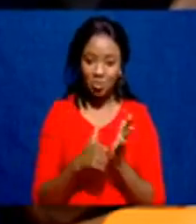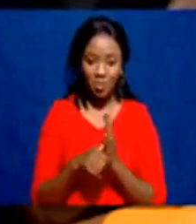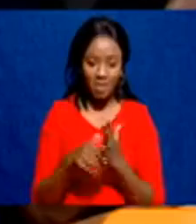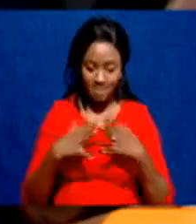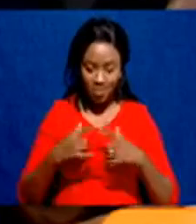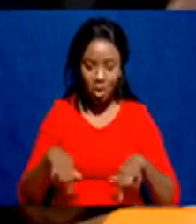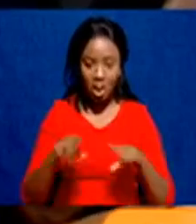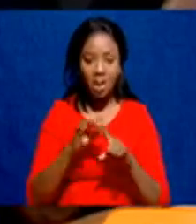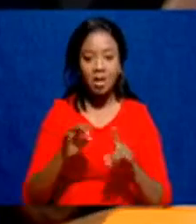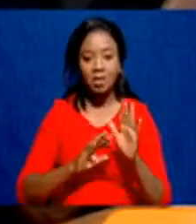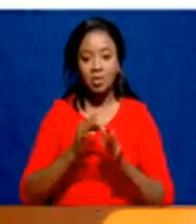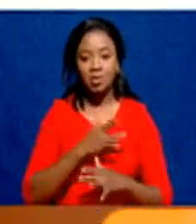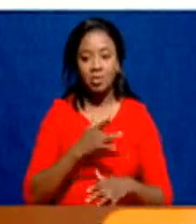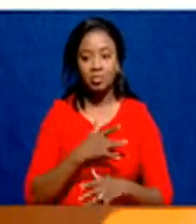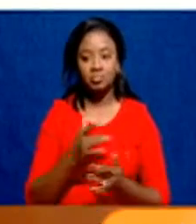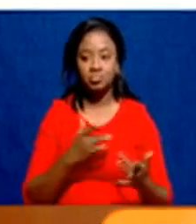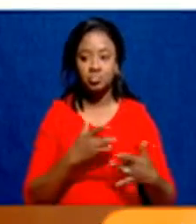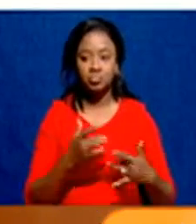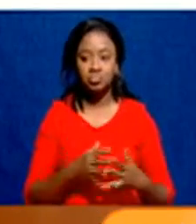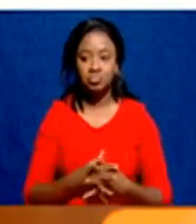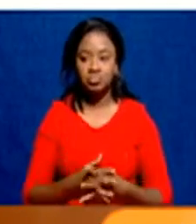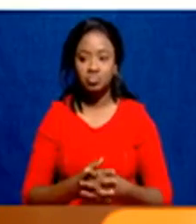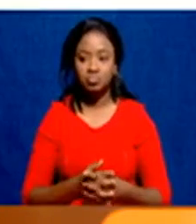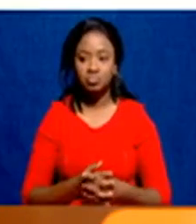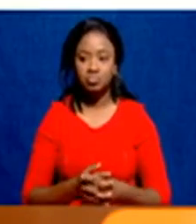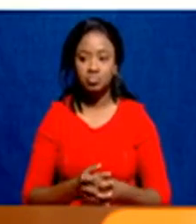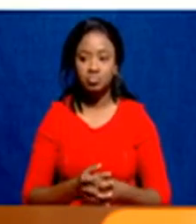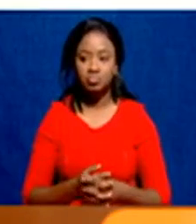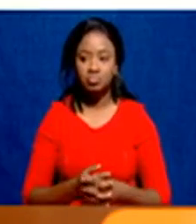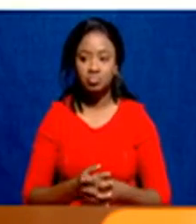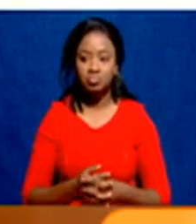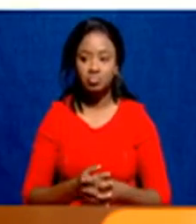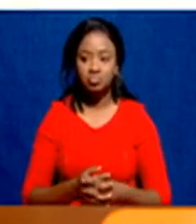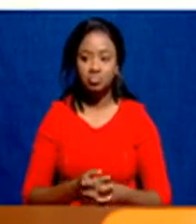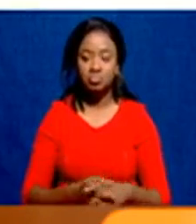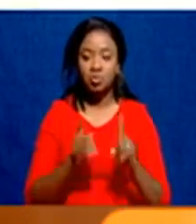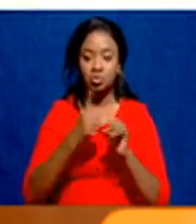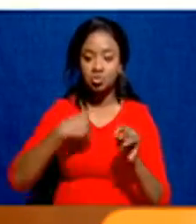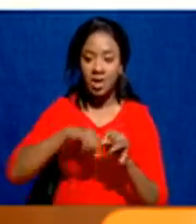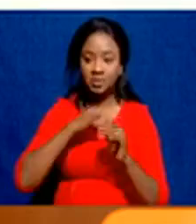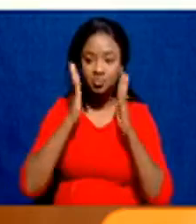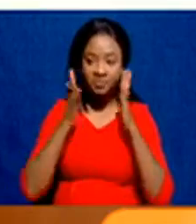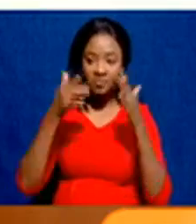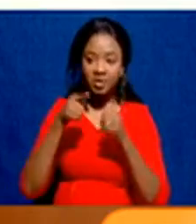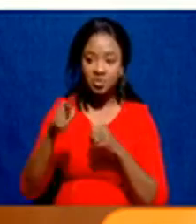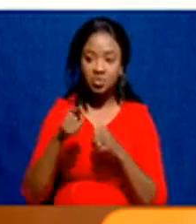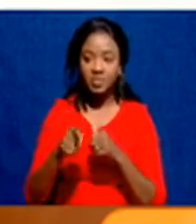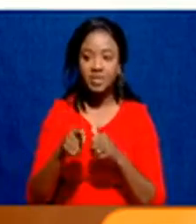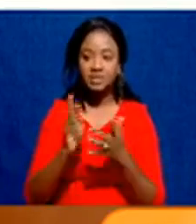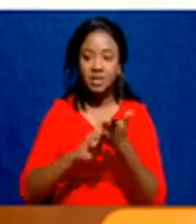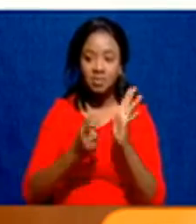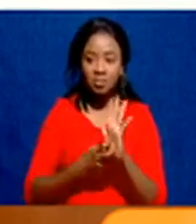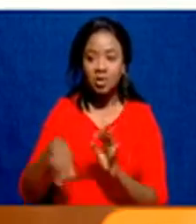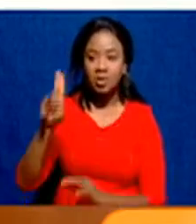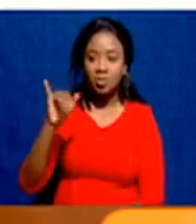concerns about. We will not like to say now, because we are focusing on this project after Uyombo, you should